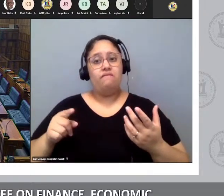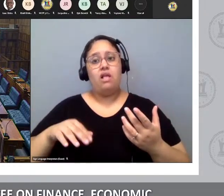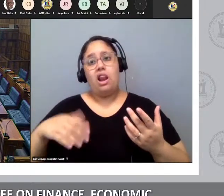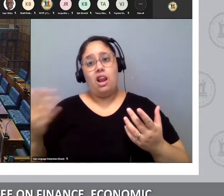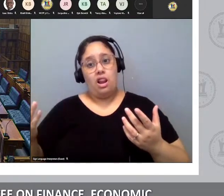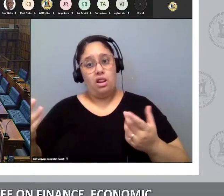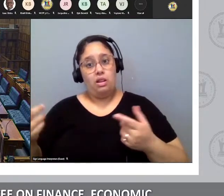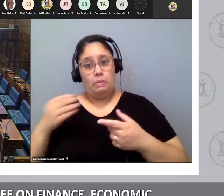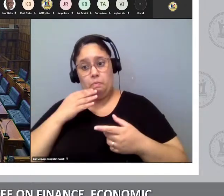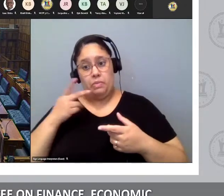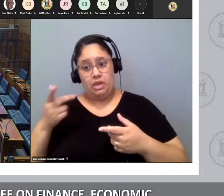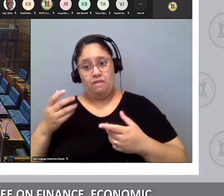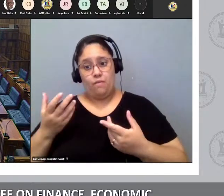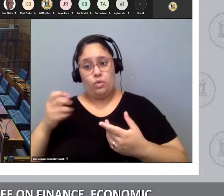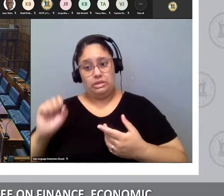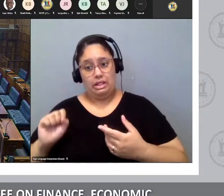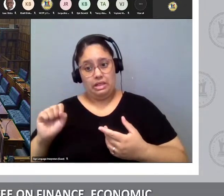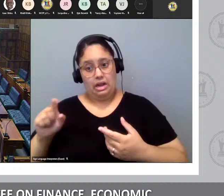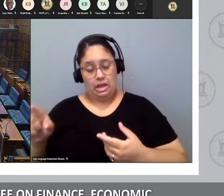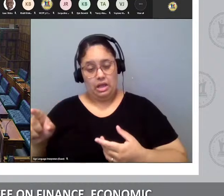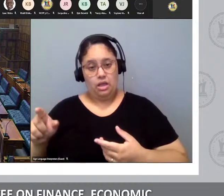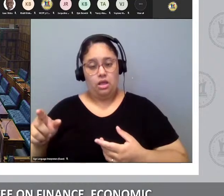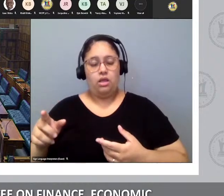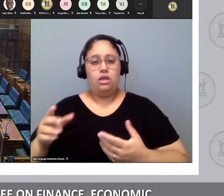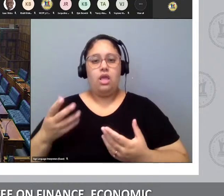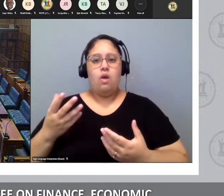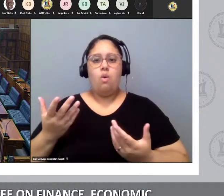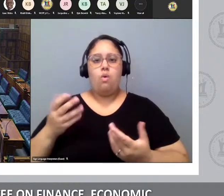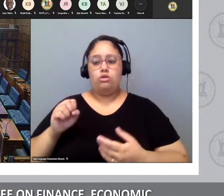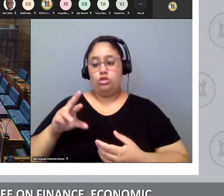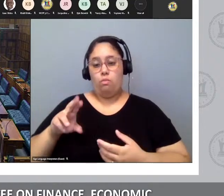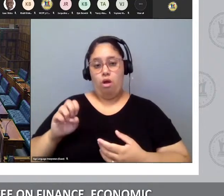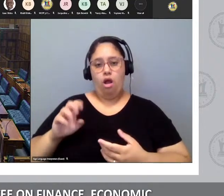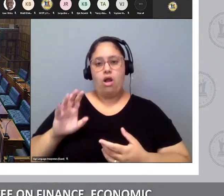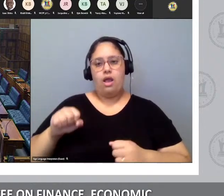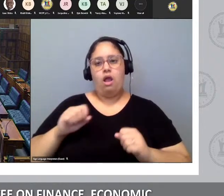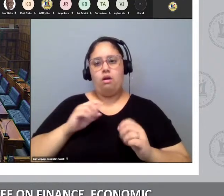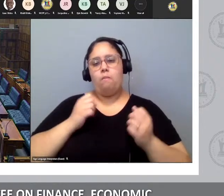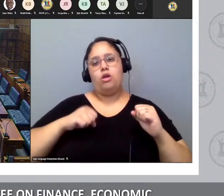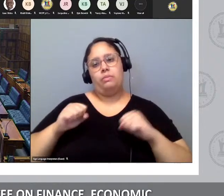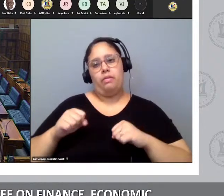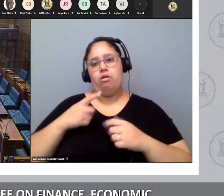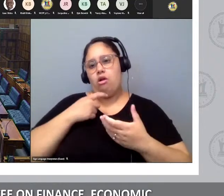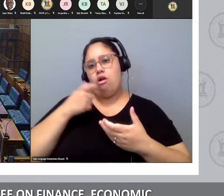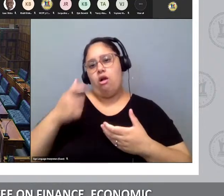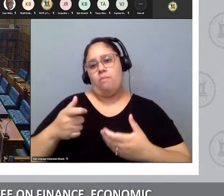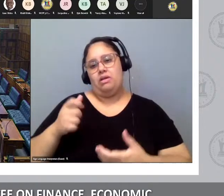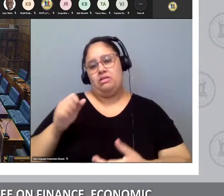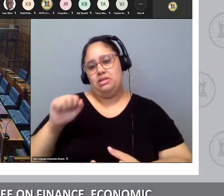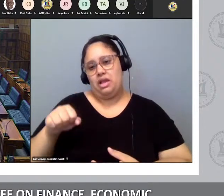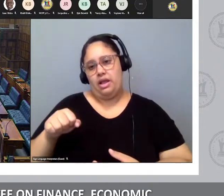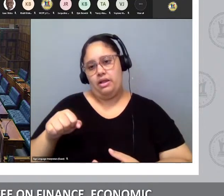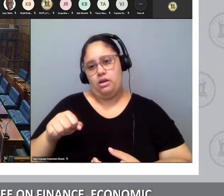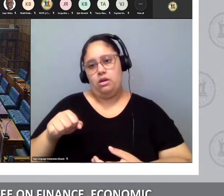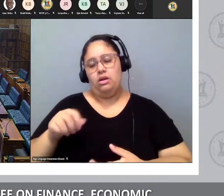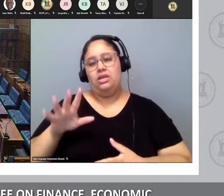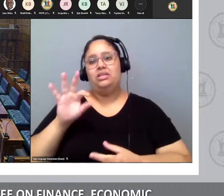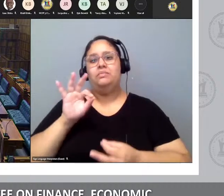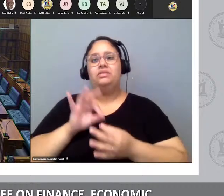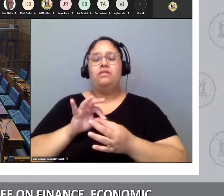latter um for Sana there are and small will also be able to possibly just comment um